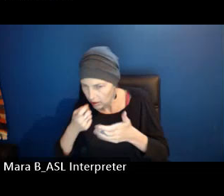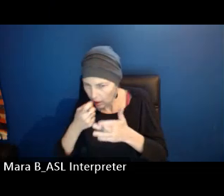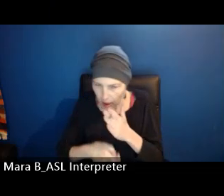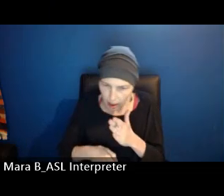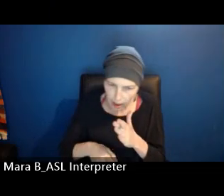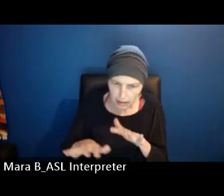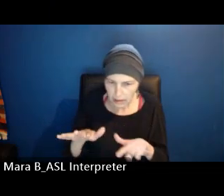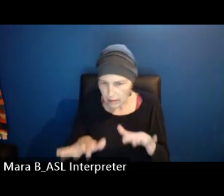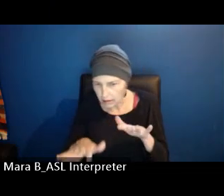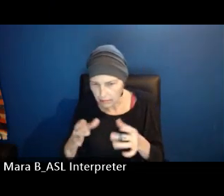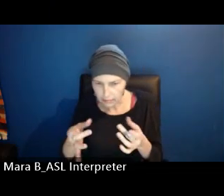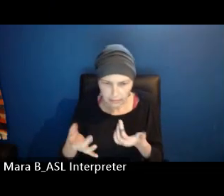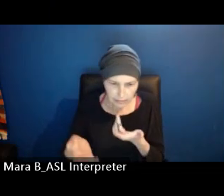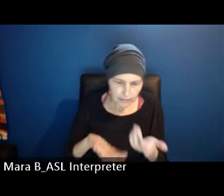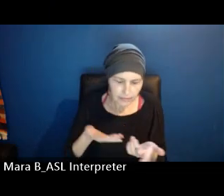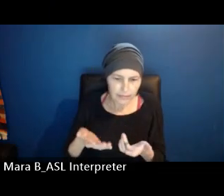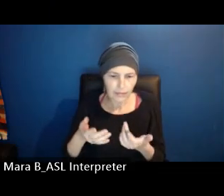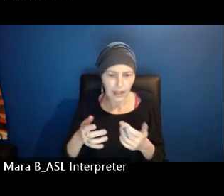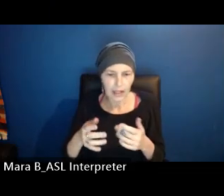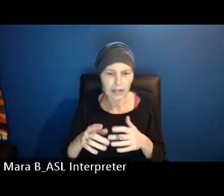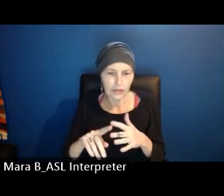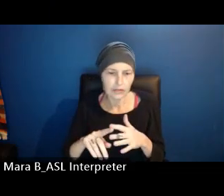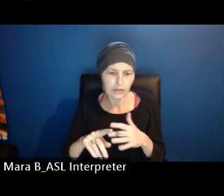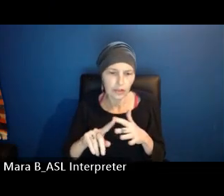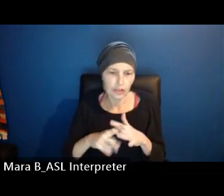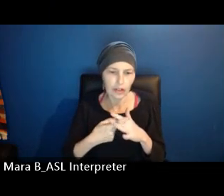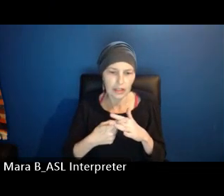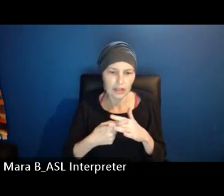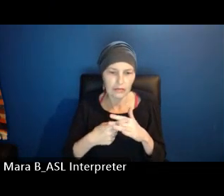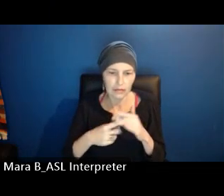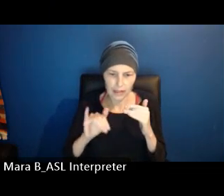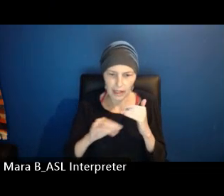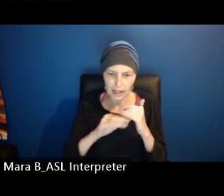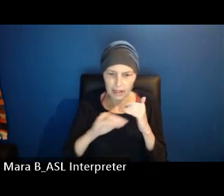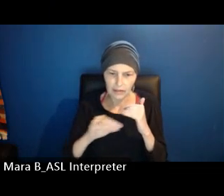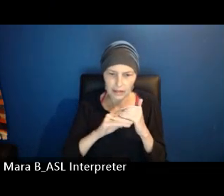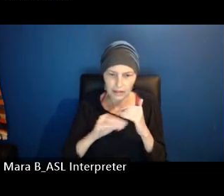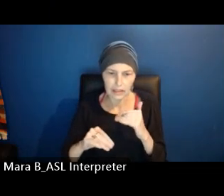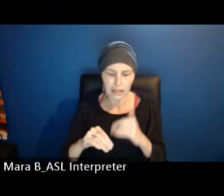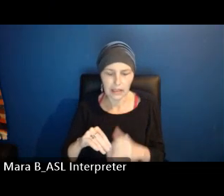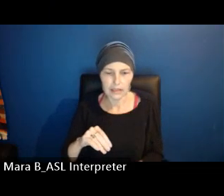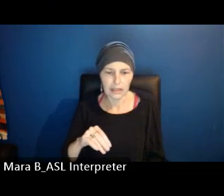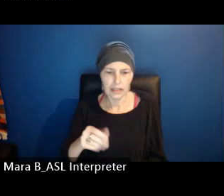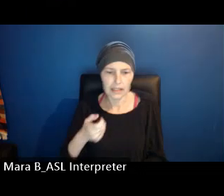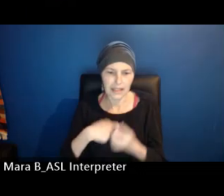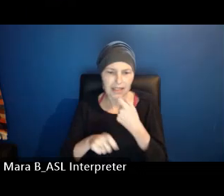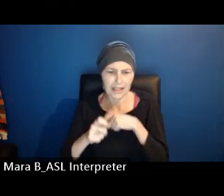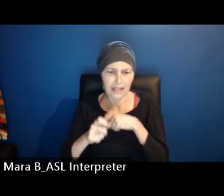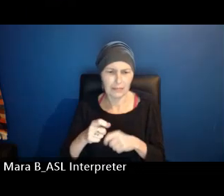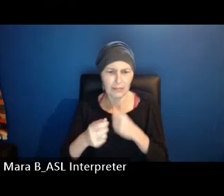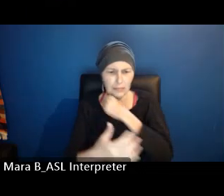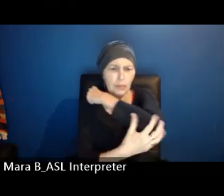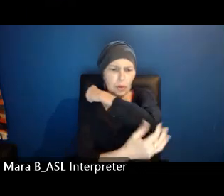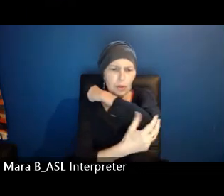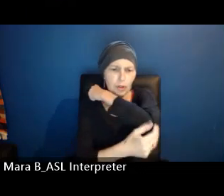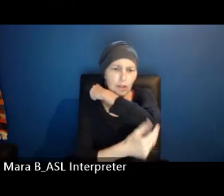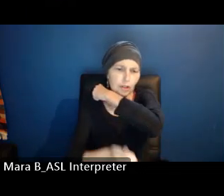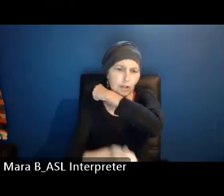on that level when you're starting from scratch. Instead of starting with the poorer neighborhoods, especially people who live